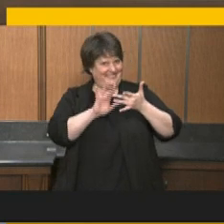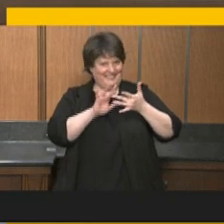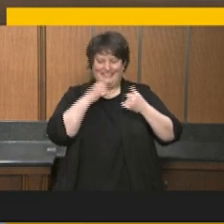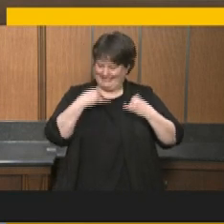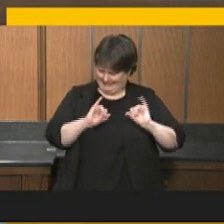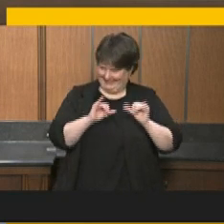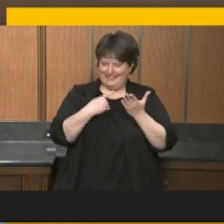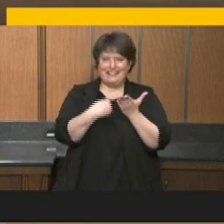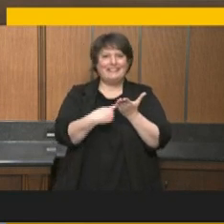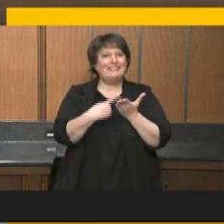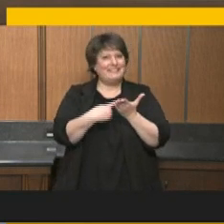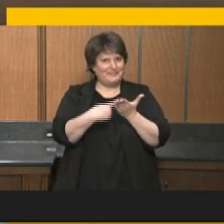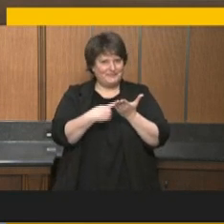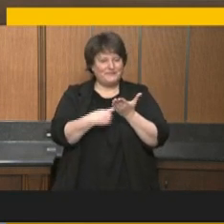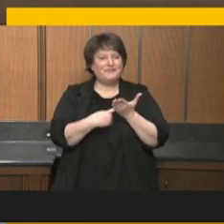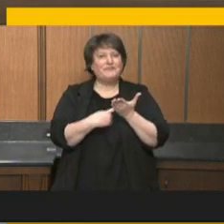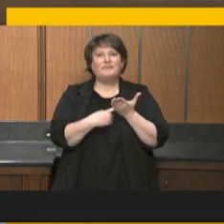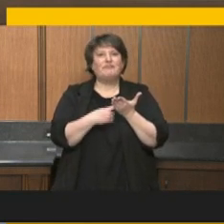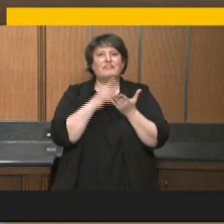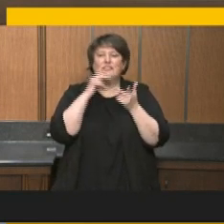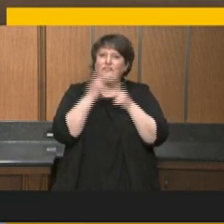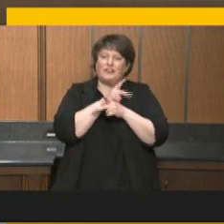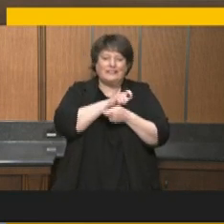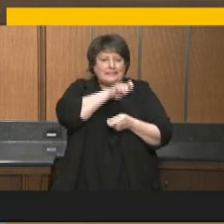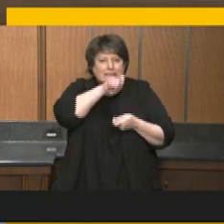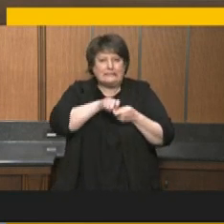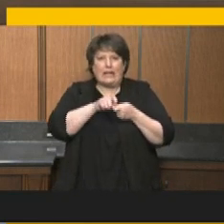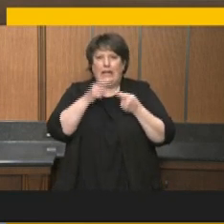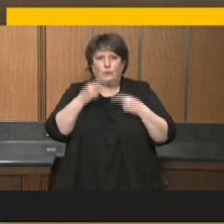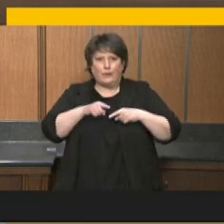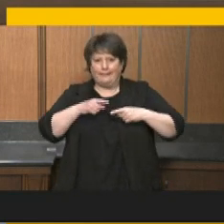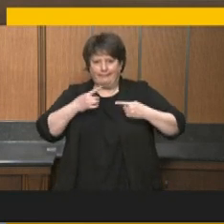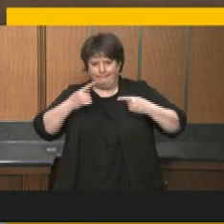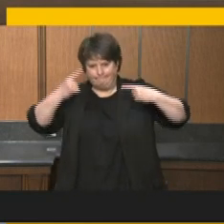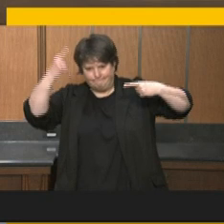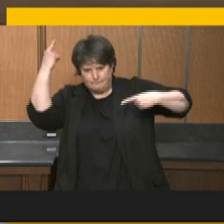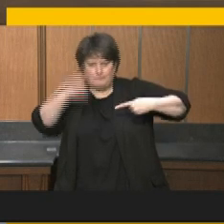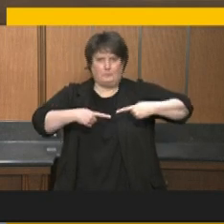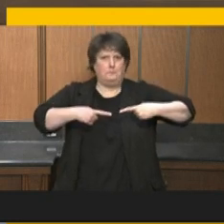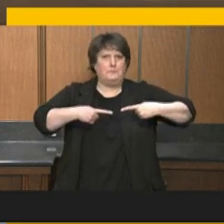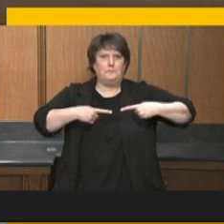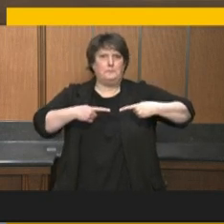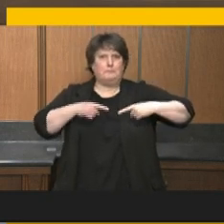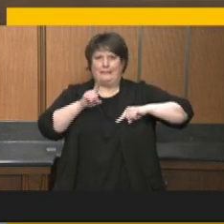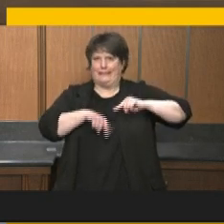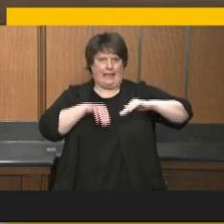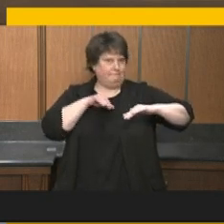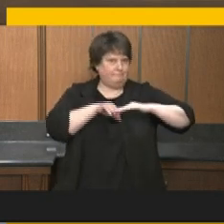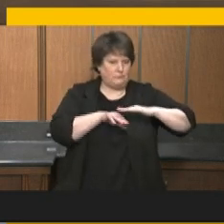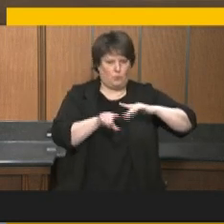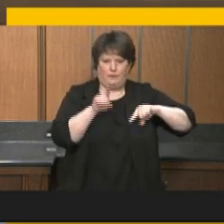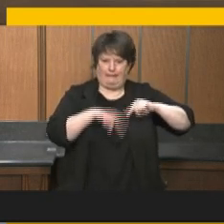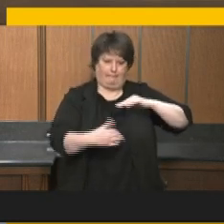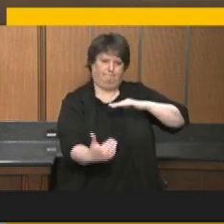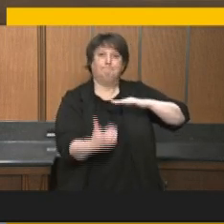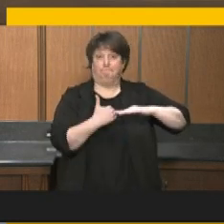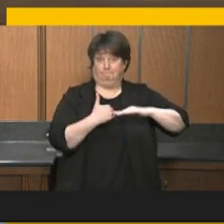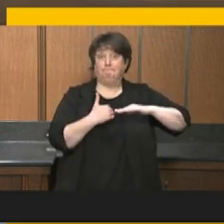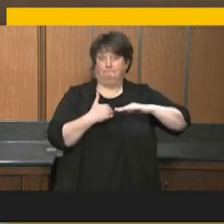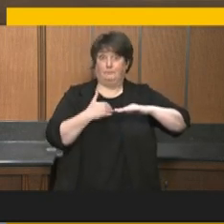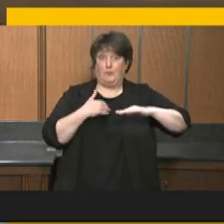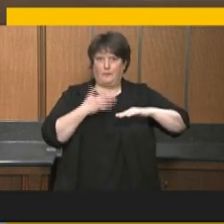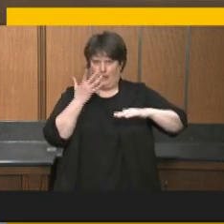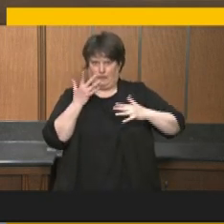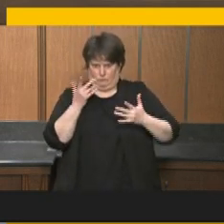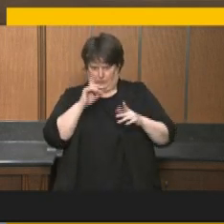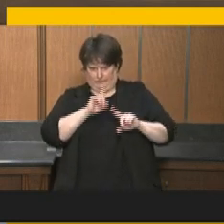colleagues to determine the precise moment when that will be enforced by the hardworking people at the border.